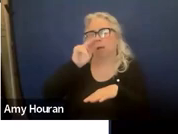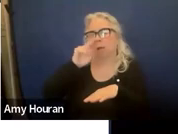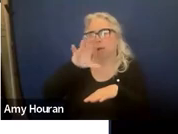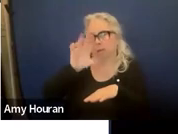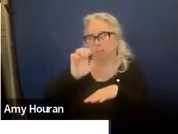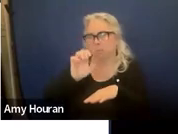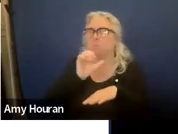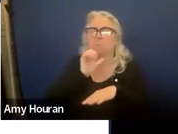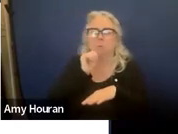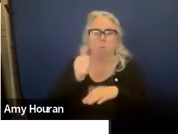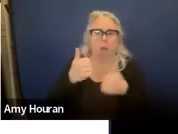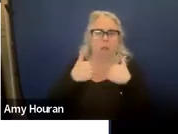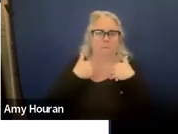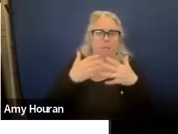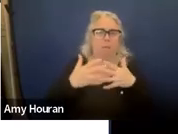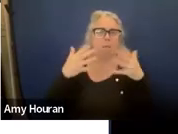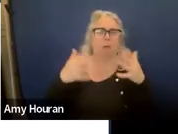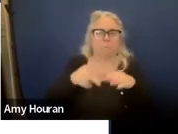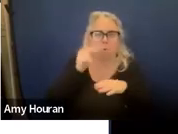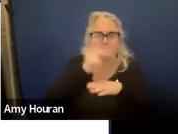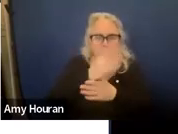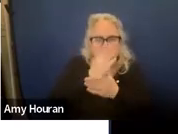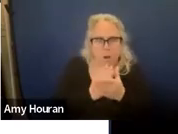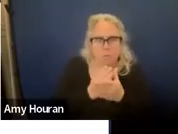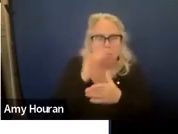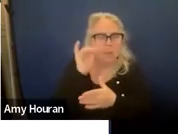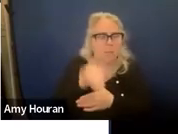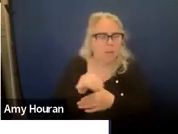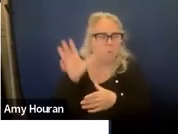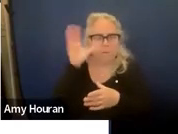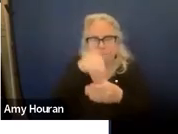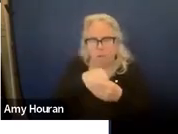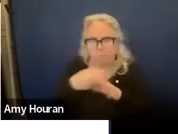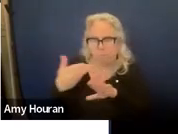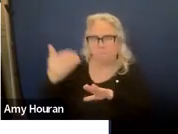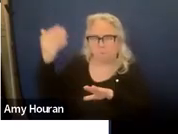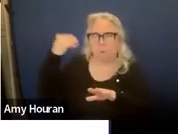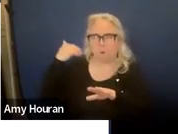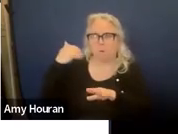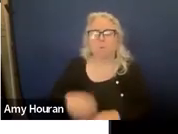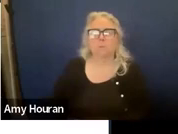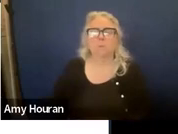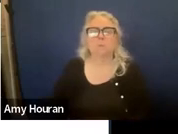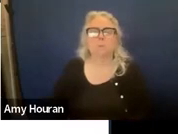lot of the programming pieces, I think, that were in here in the past.